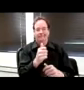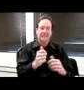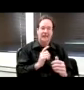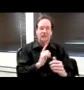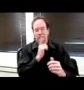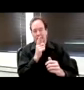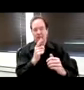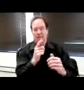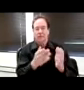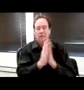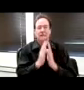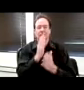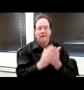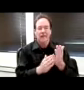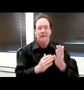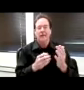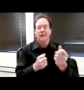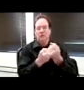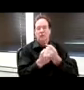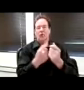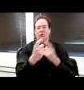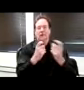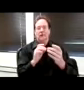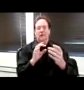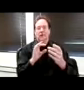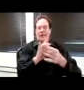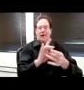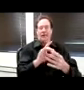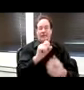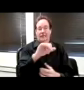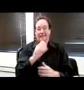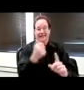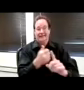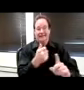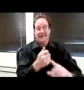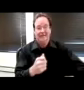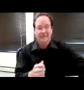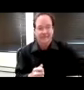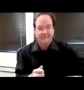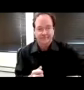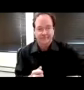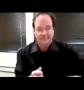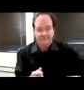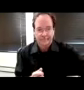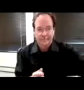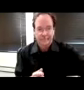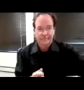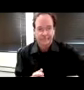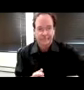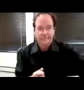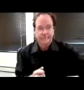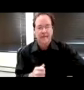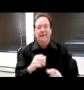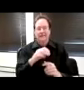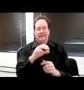Some of them have been support questions about the site itself or spam or different things like that. So, I